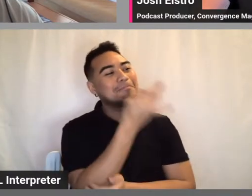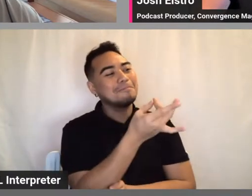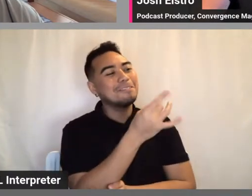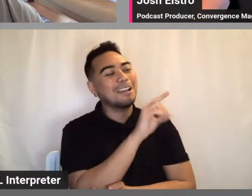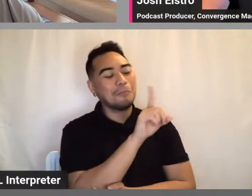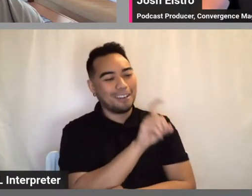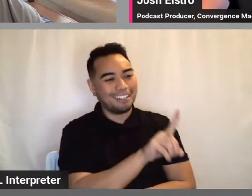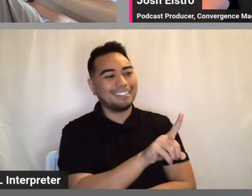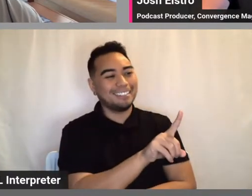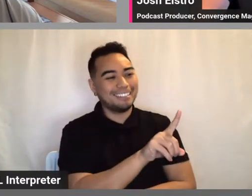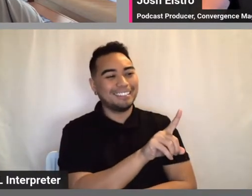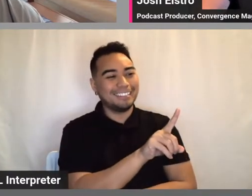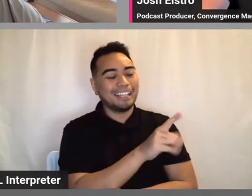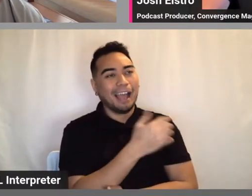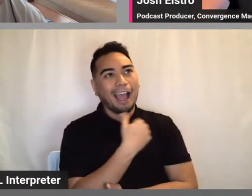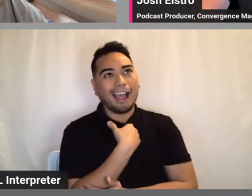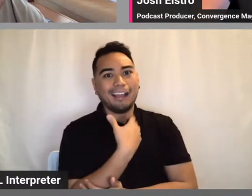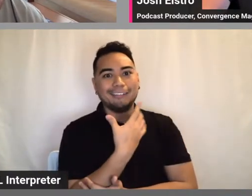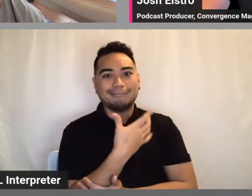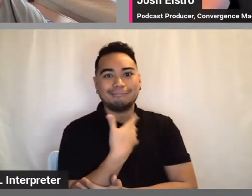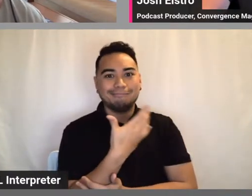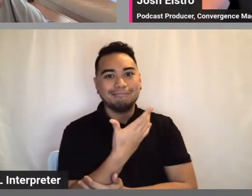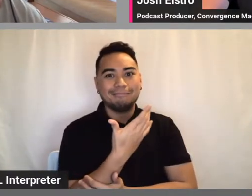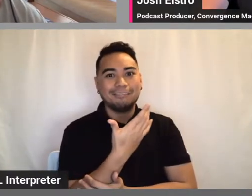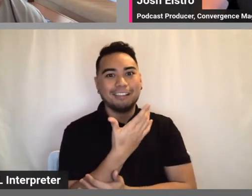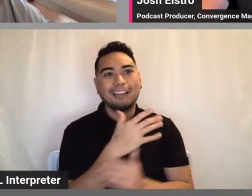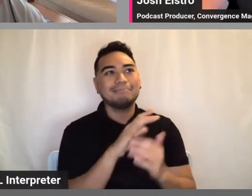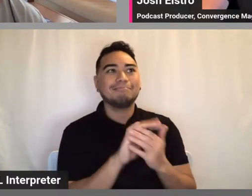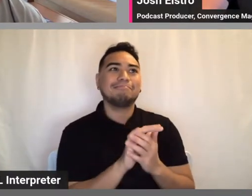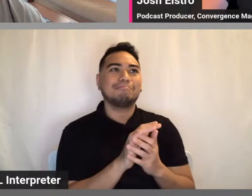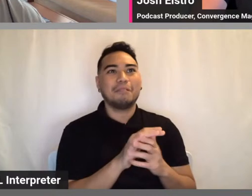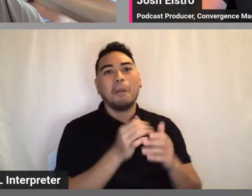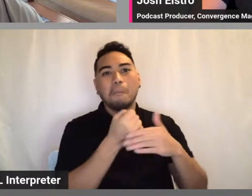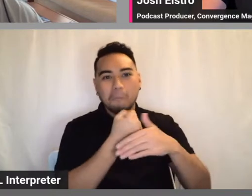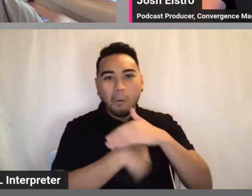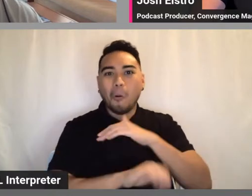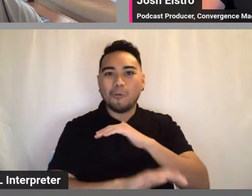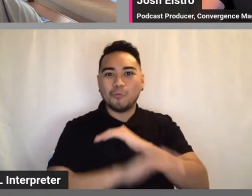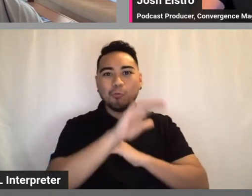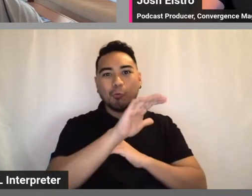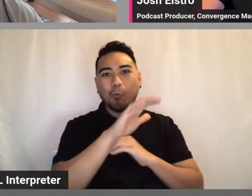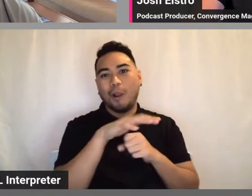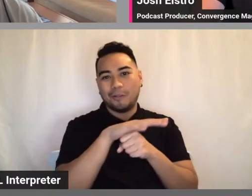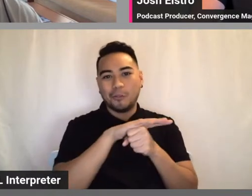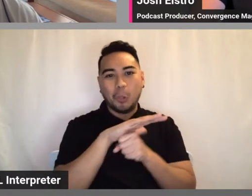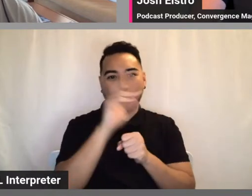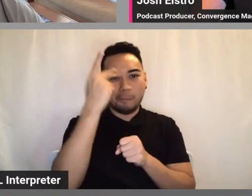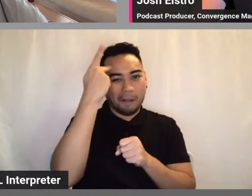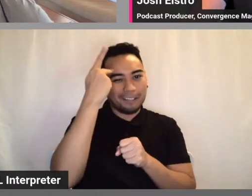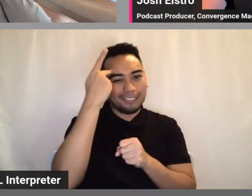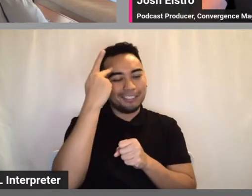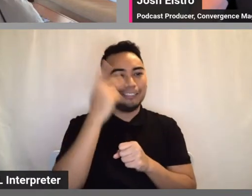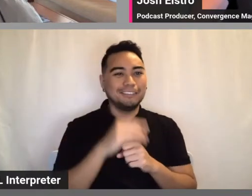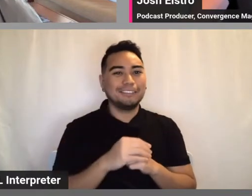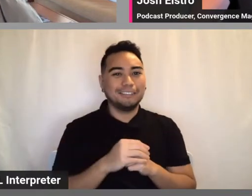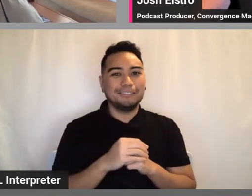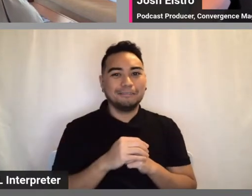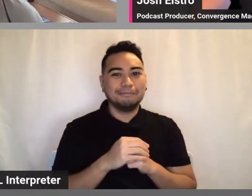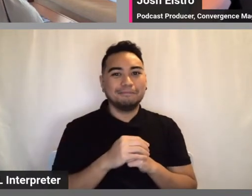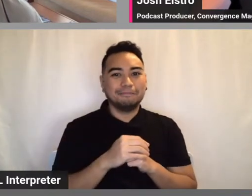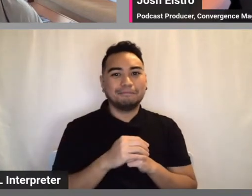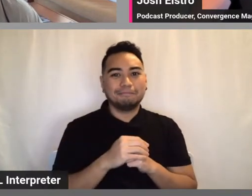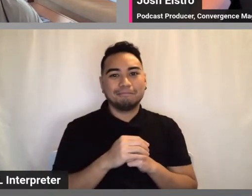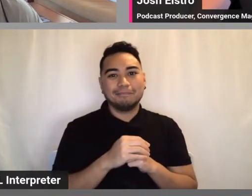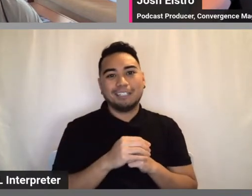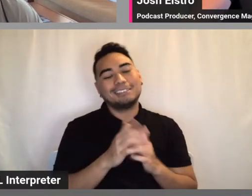It's like I was sort of like born and raised in the world of local politics. It was like the